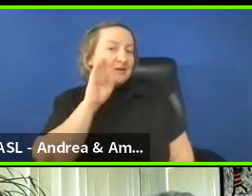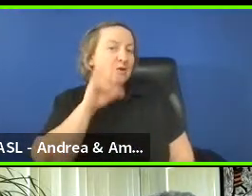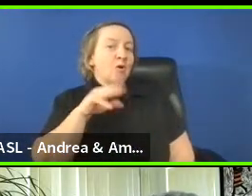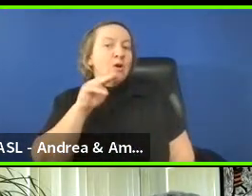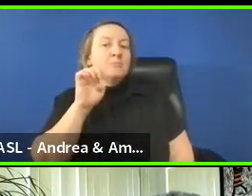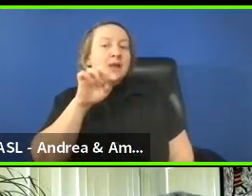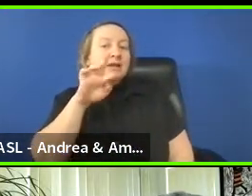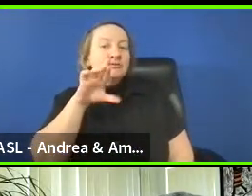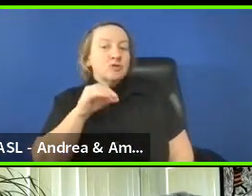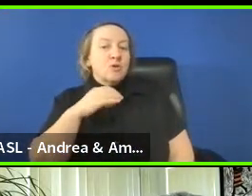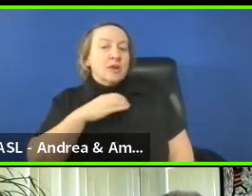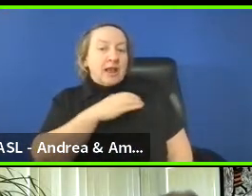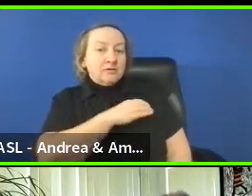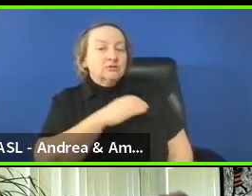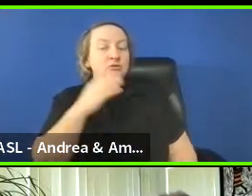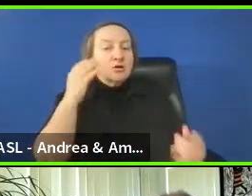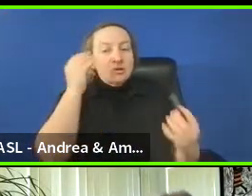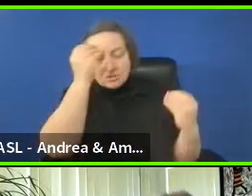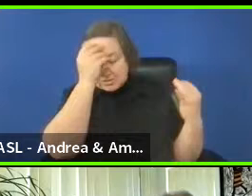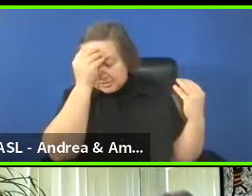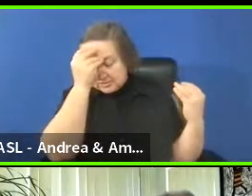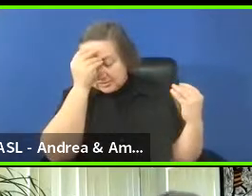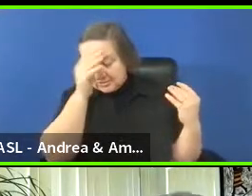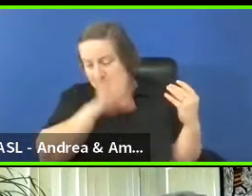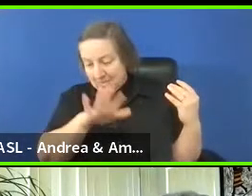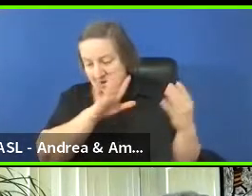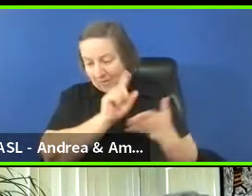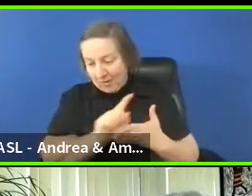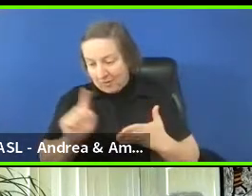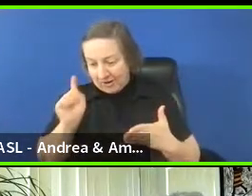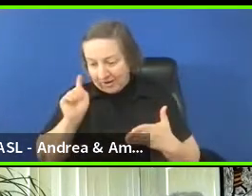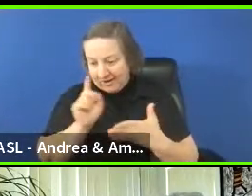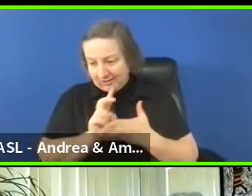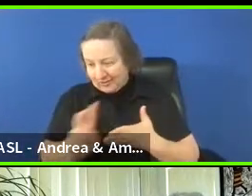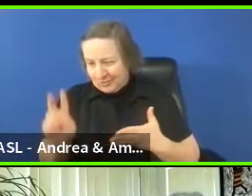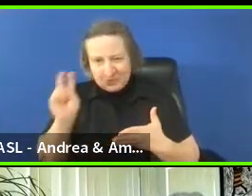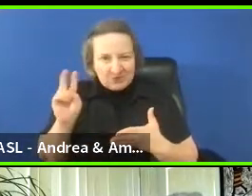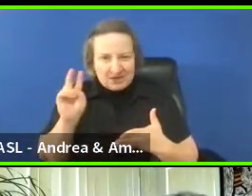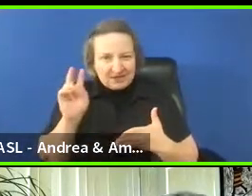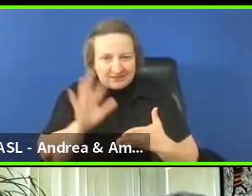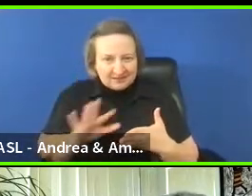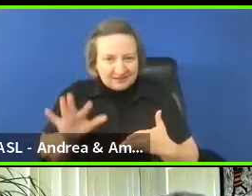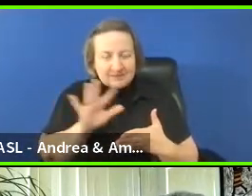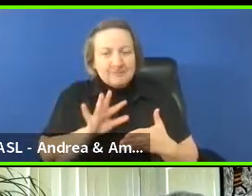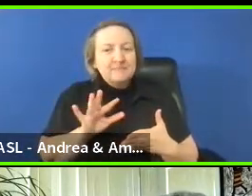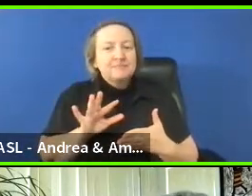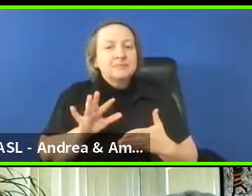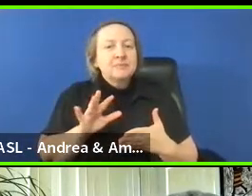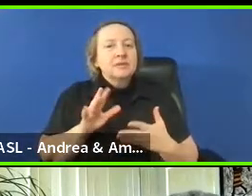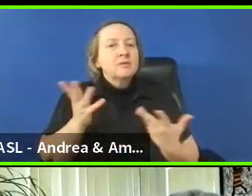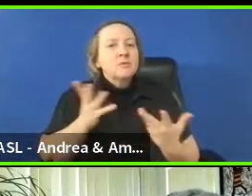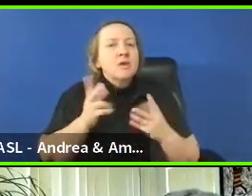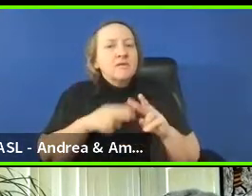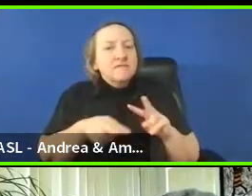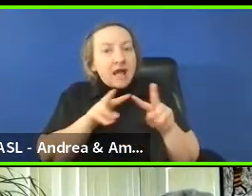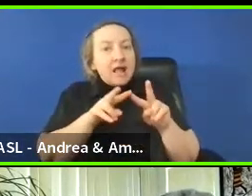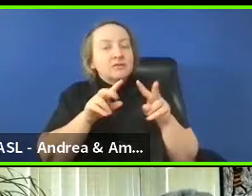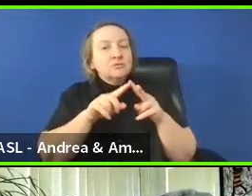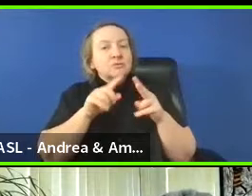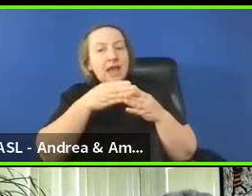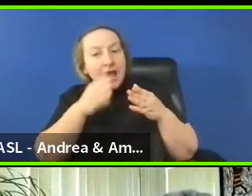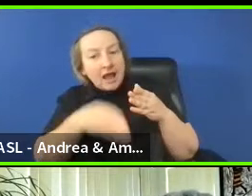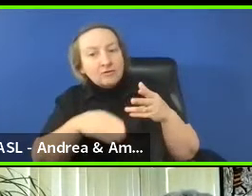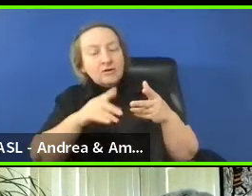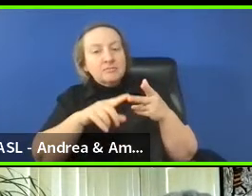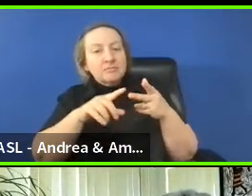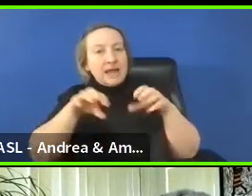Council considered, I can't remember, it was a week ago or 2 weeks ago, values, outcomes, and action